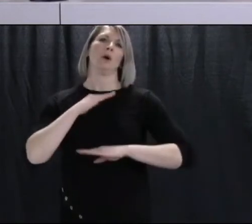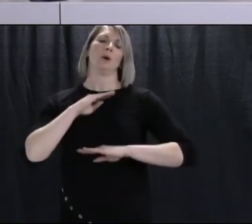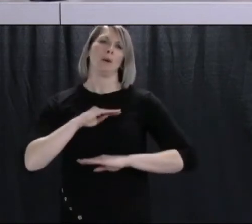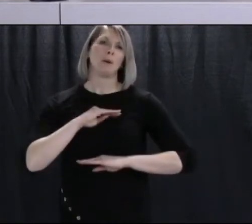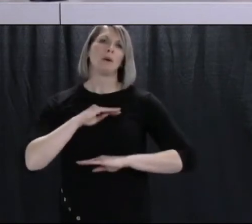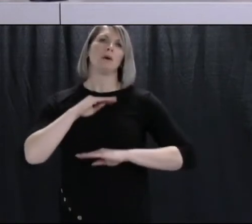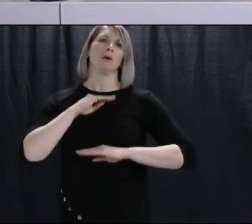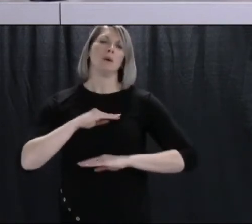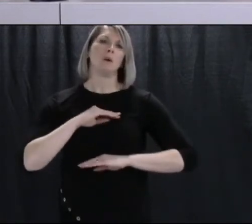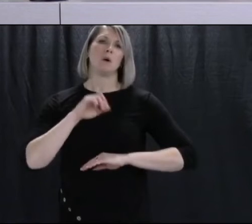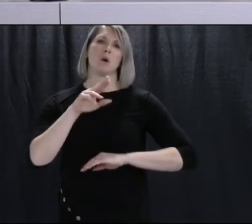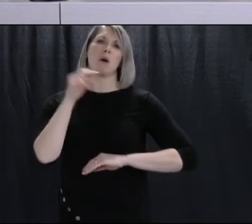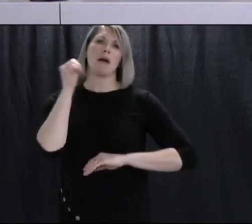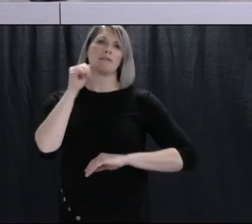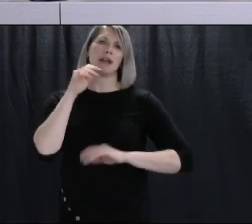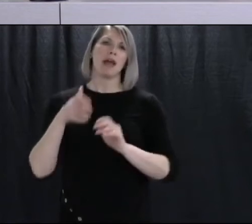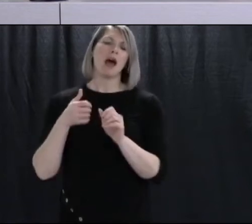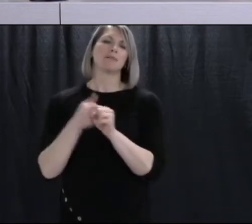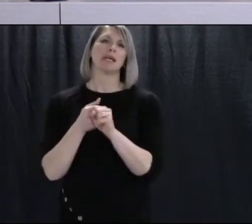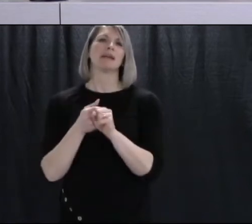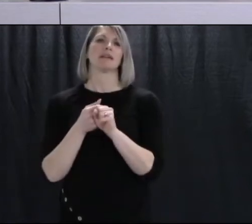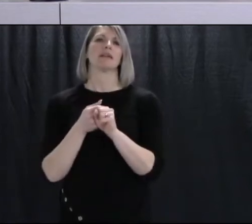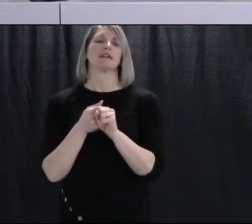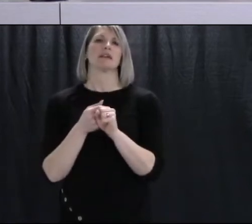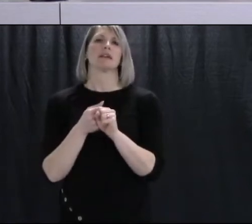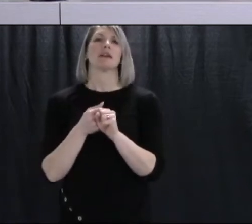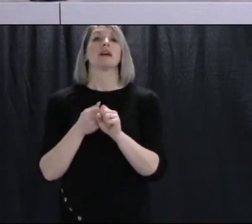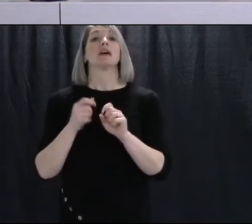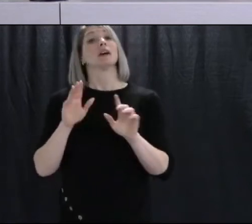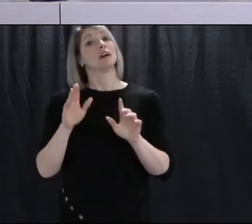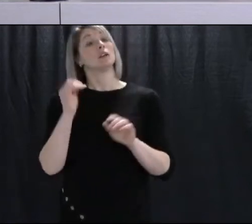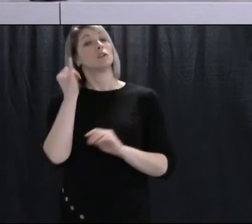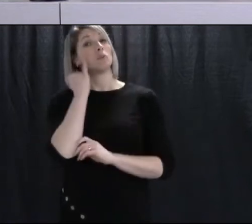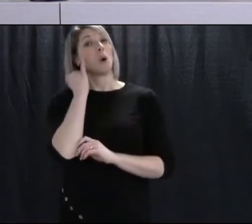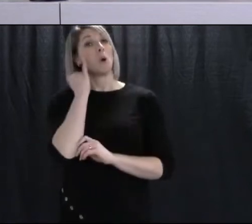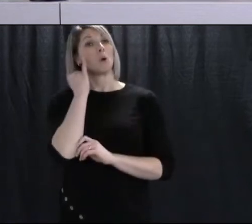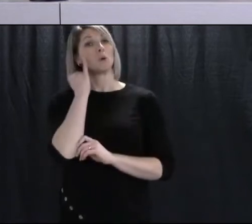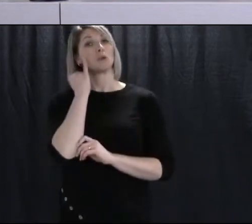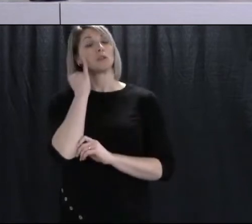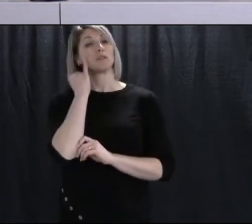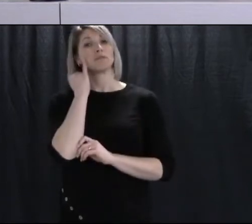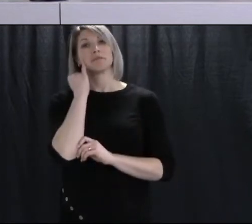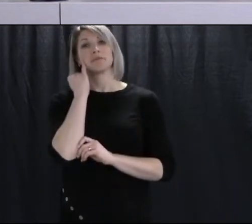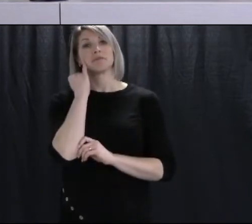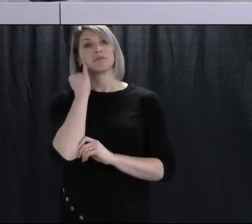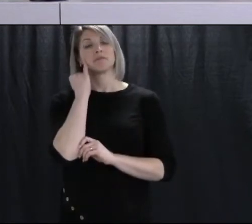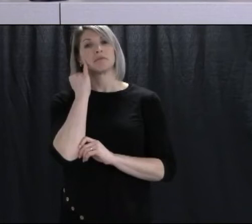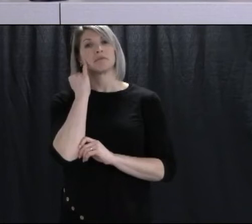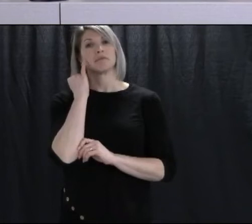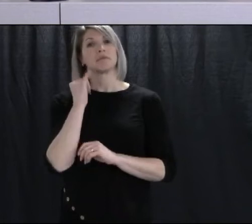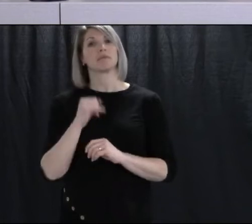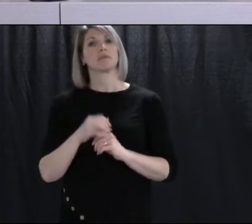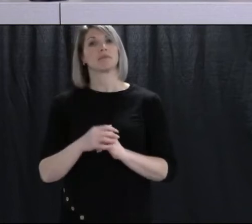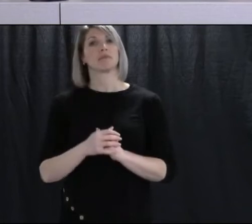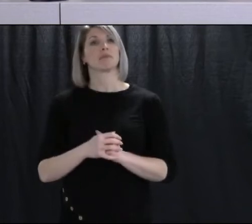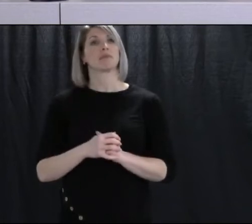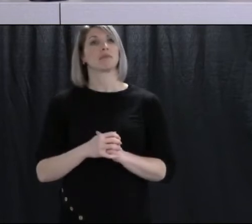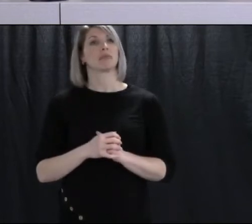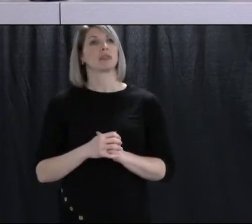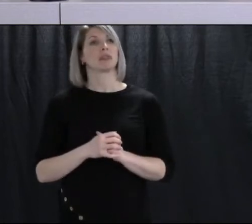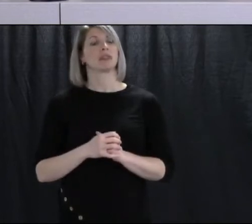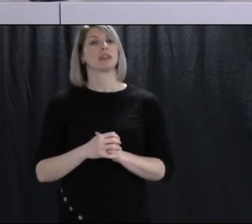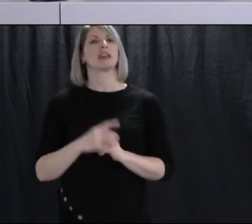unprecedented situation. And my question is, in the event that any of you, particularly... Oh, okay. I